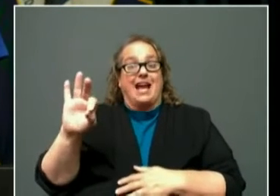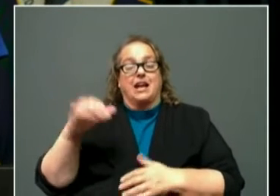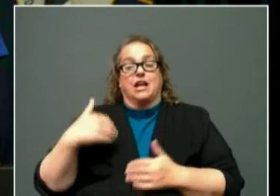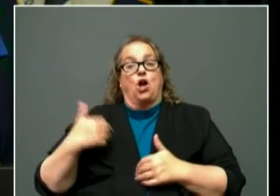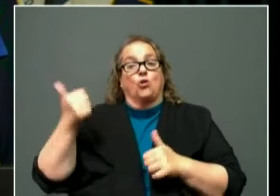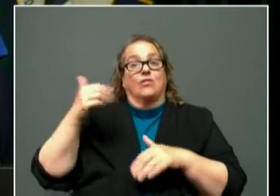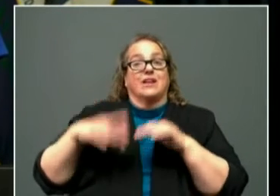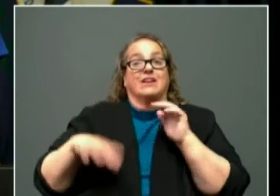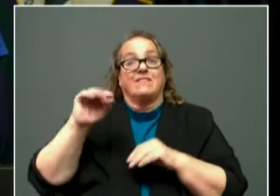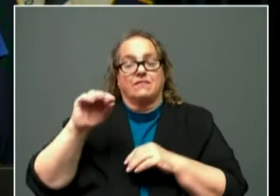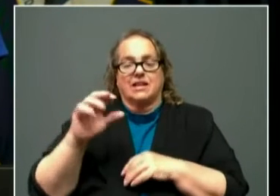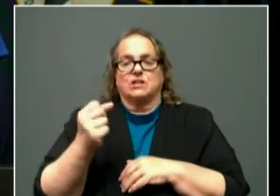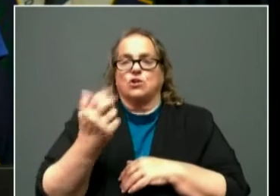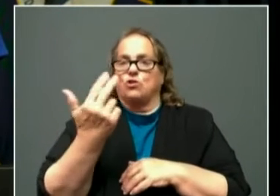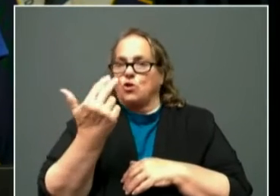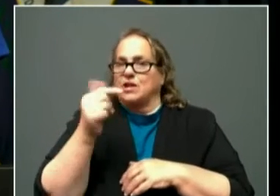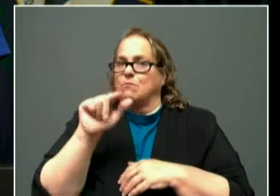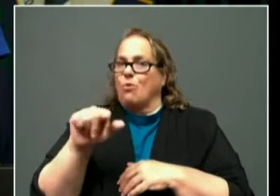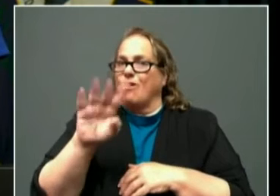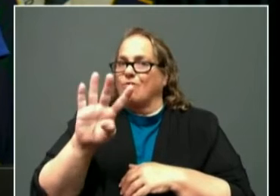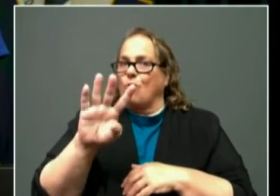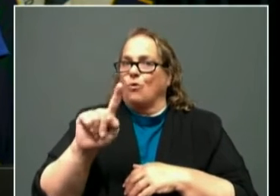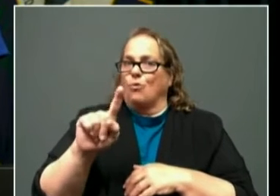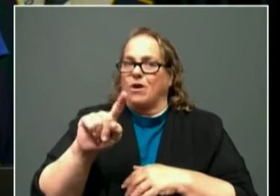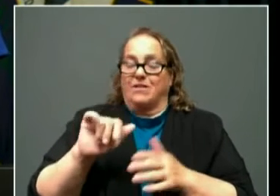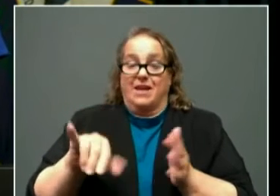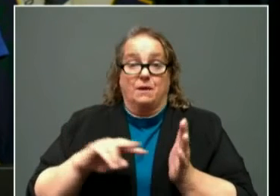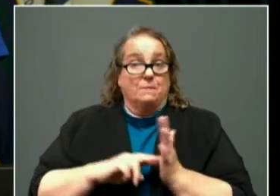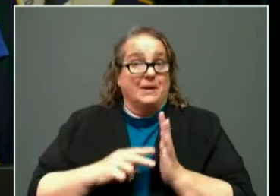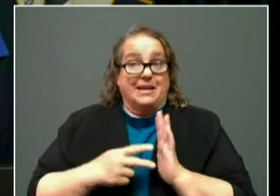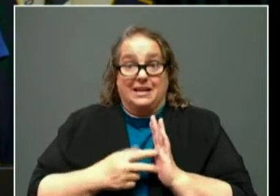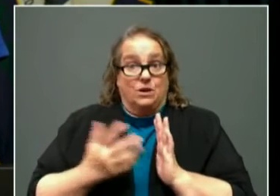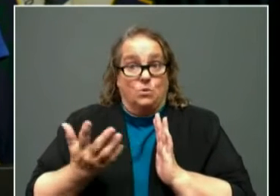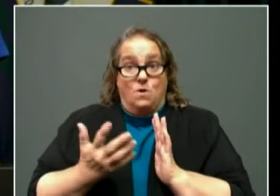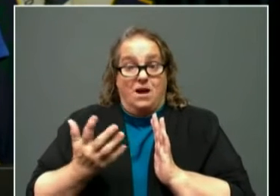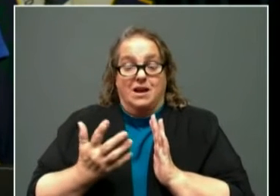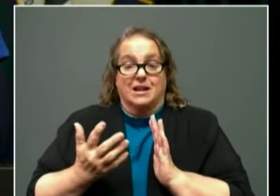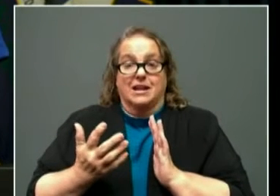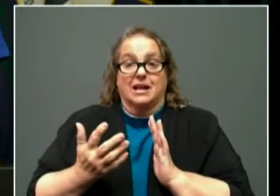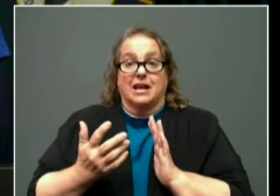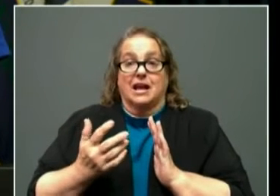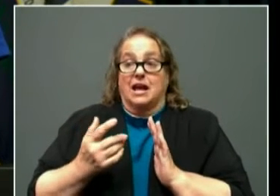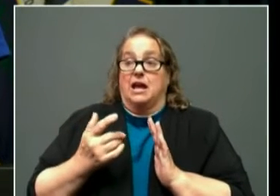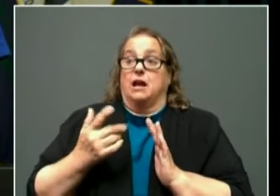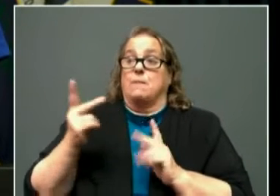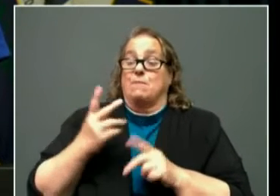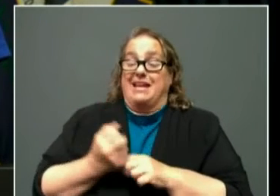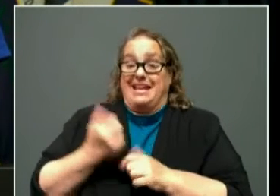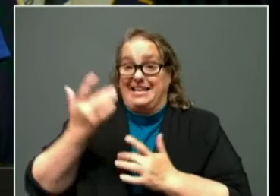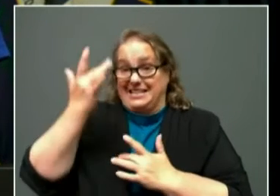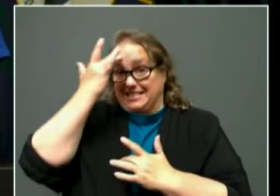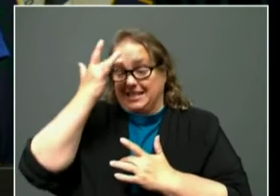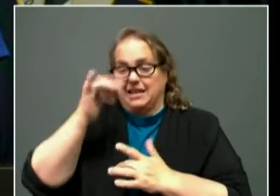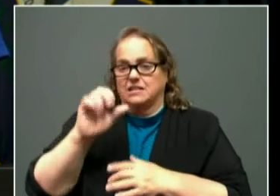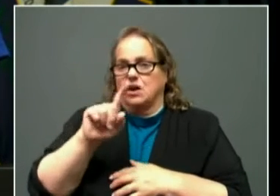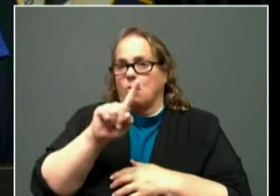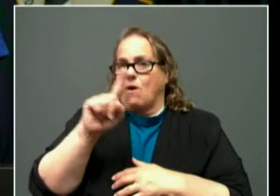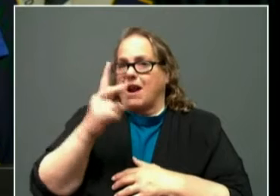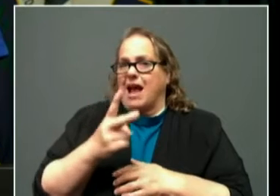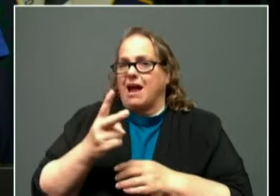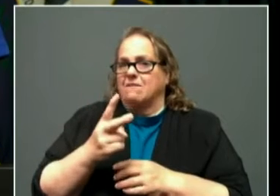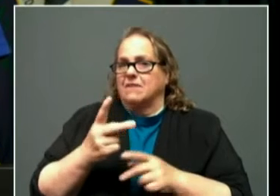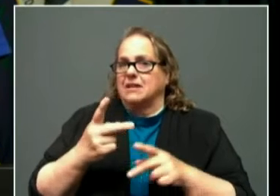is 13.41. In other words, it's more than the incident rate is 1.5 times, a little bit more than